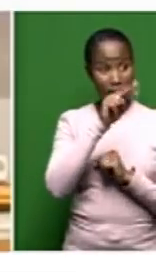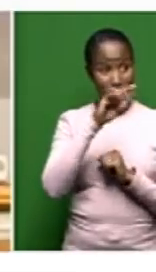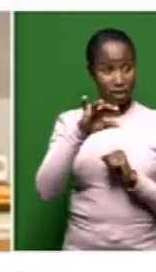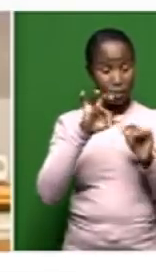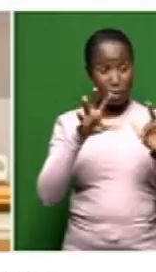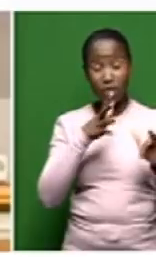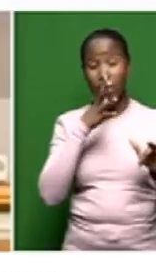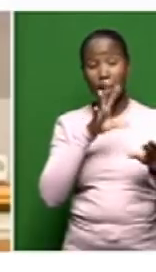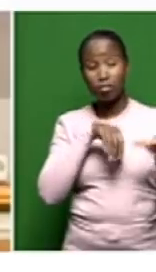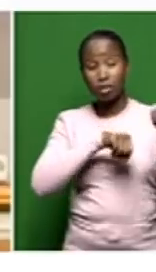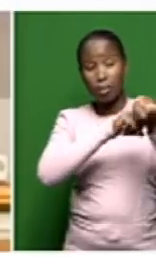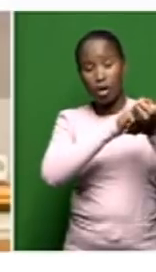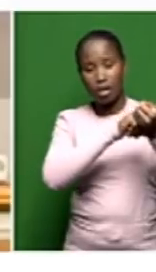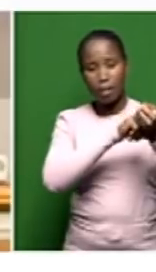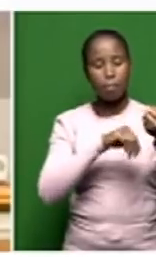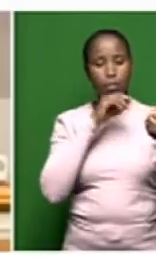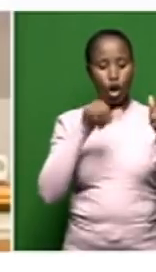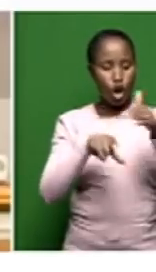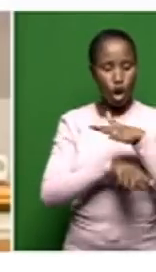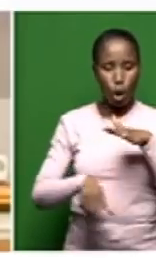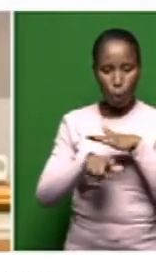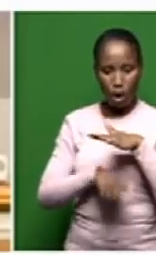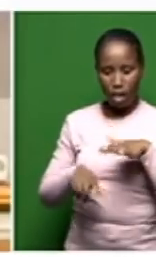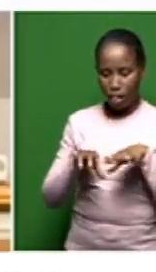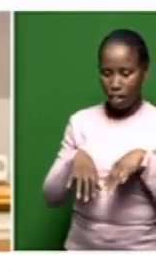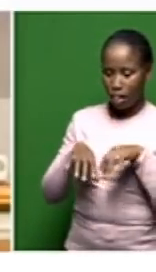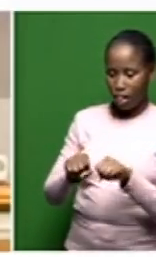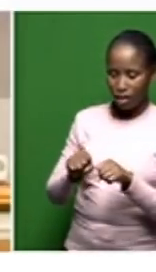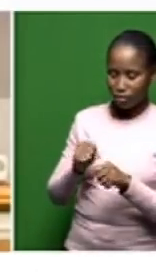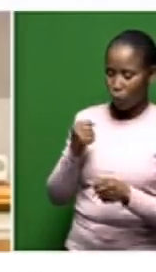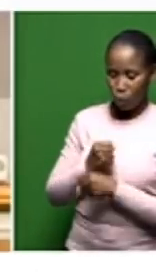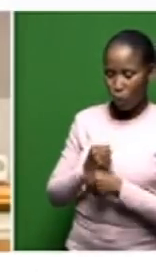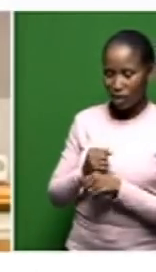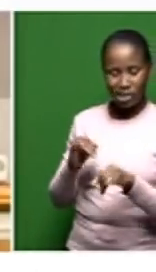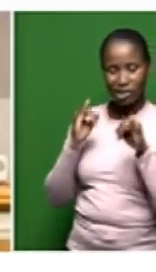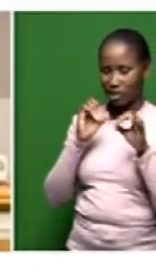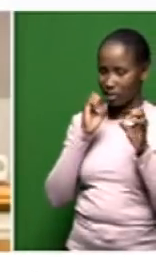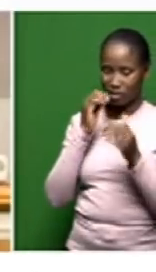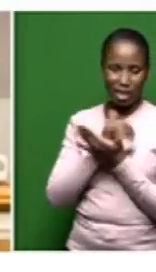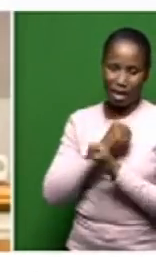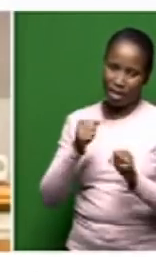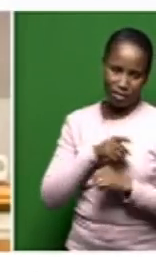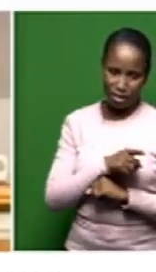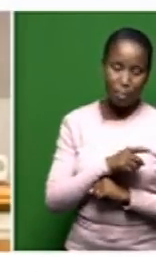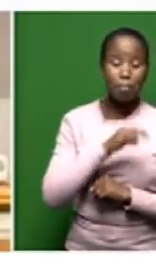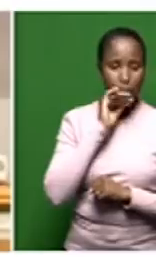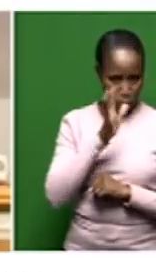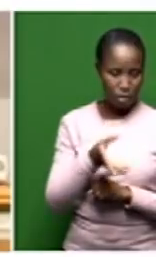actually didn't really take the local sphere seriously. So there is going to be a bit of a